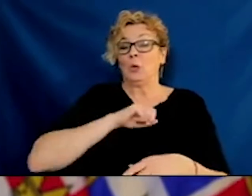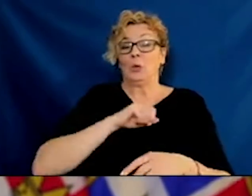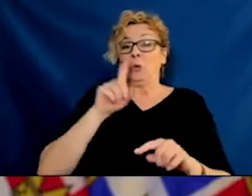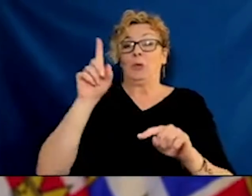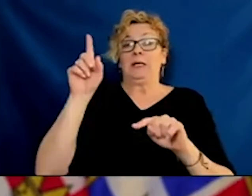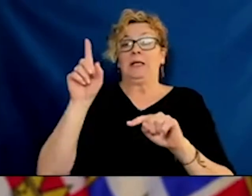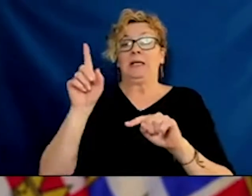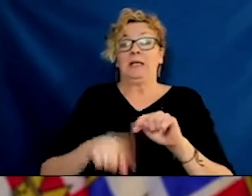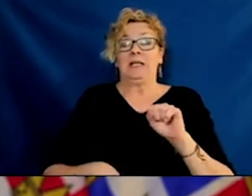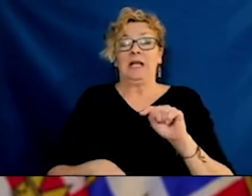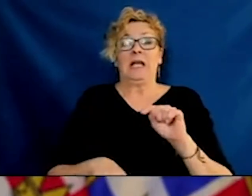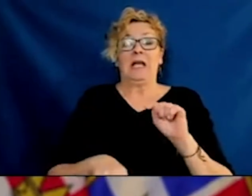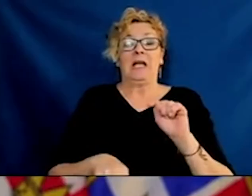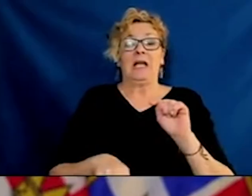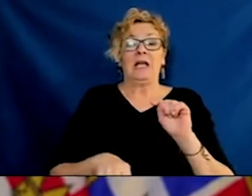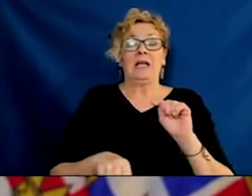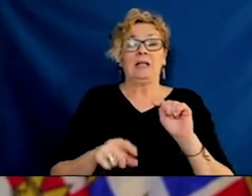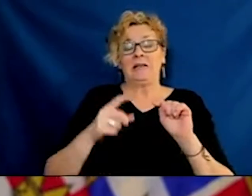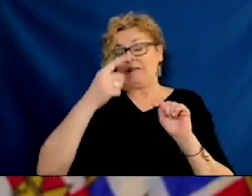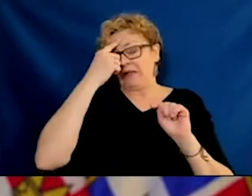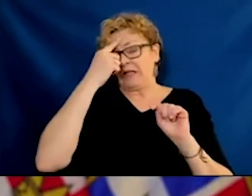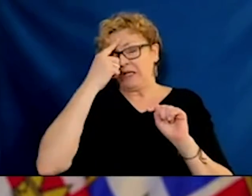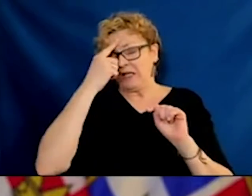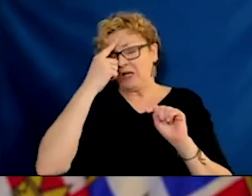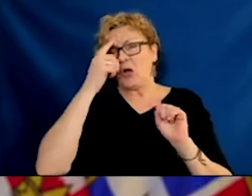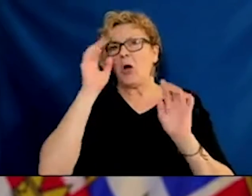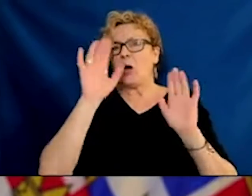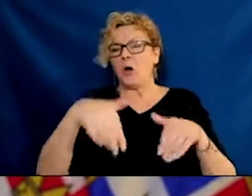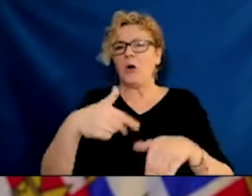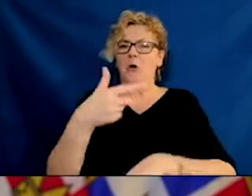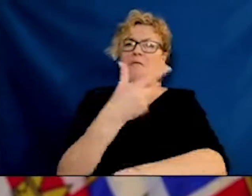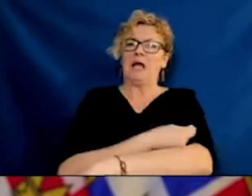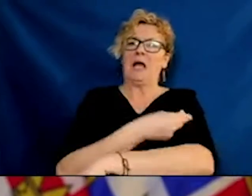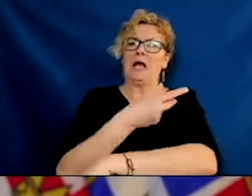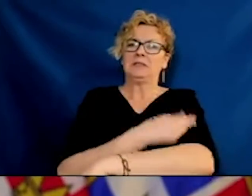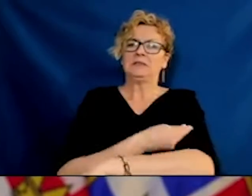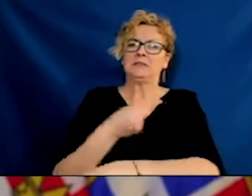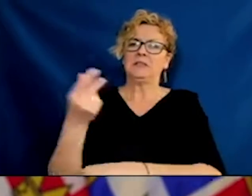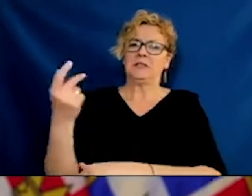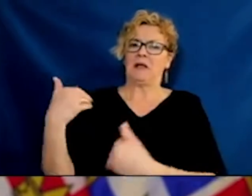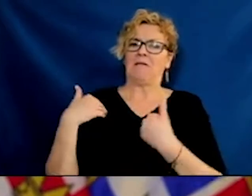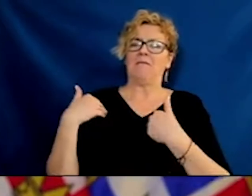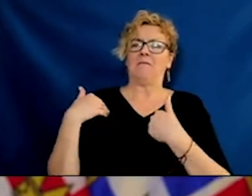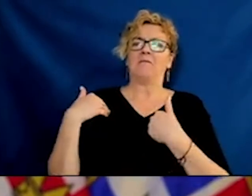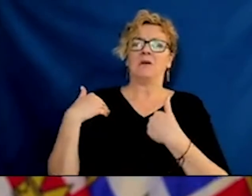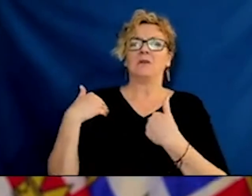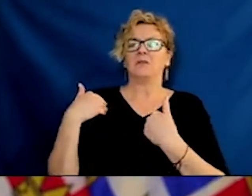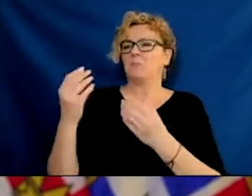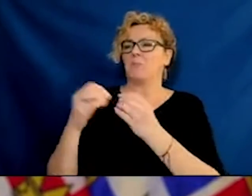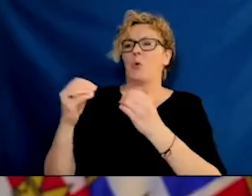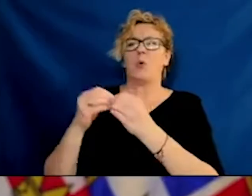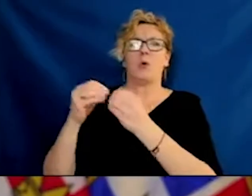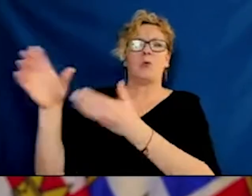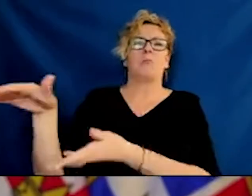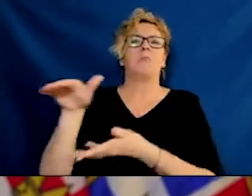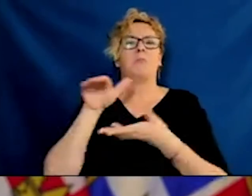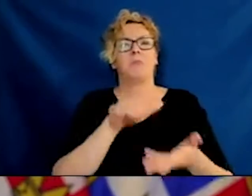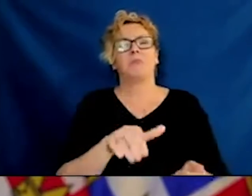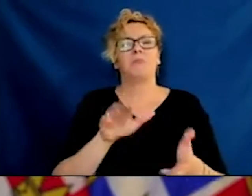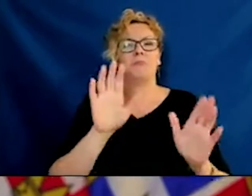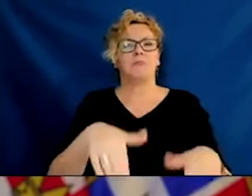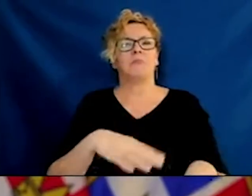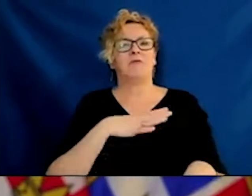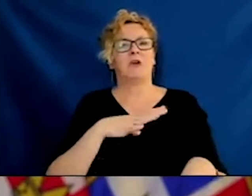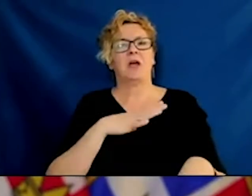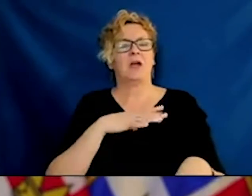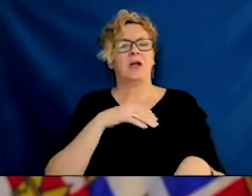efforts now more than ever that will have the impact that we need right now in these